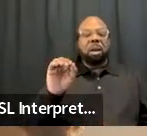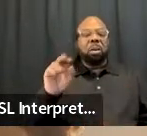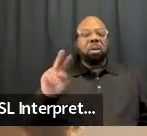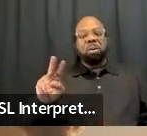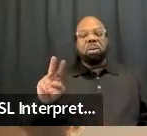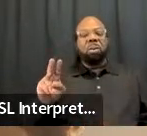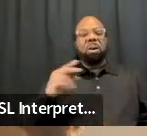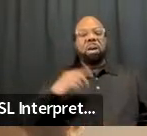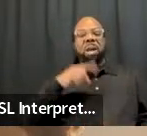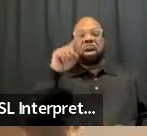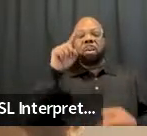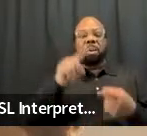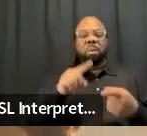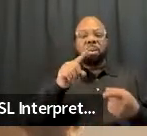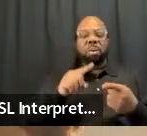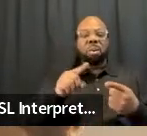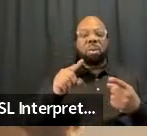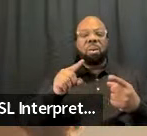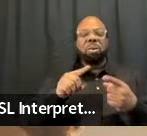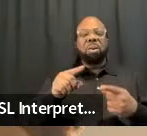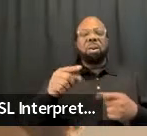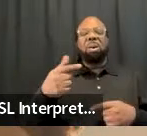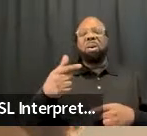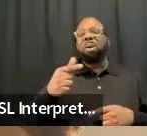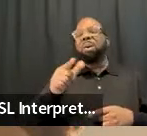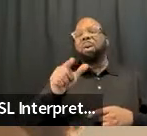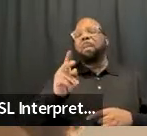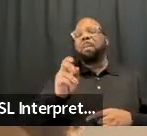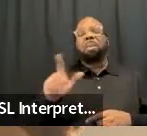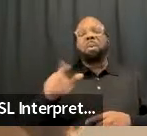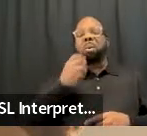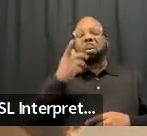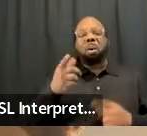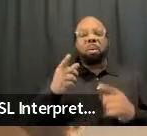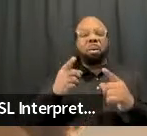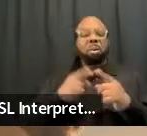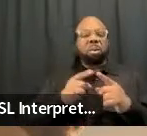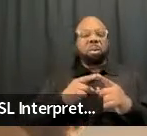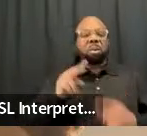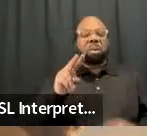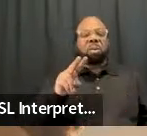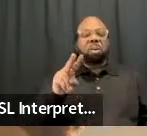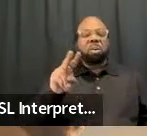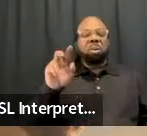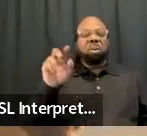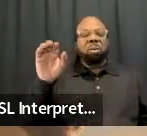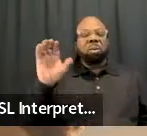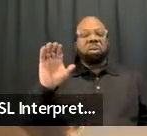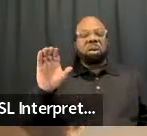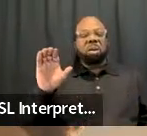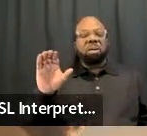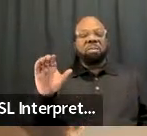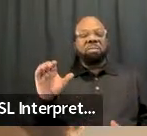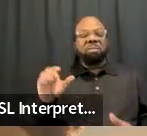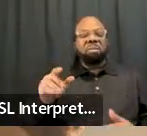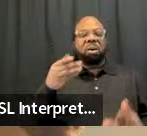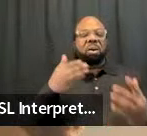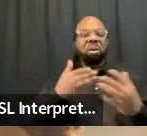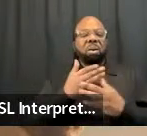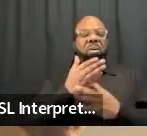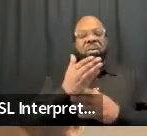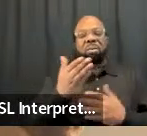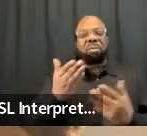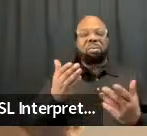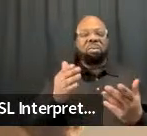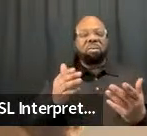global warming to no greater than 2 degrees centigrade through the reductions in carbon emissions. That is a project that will require the